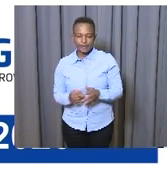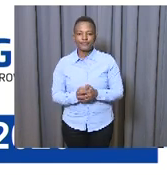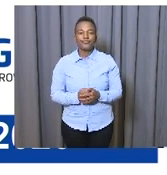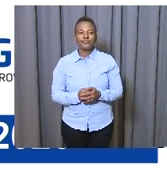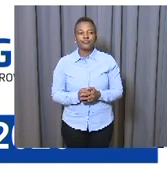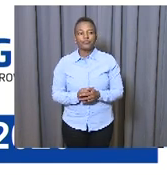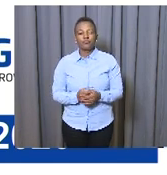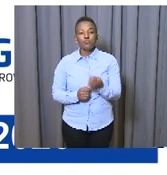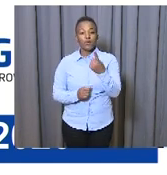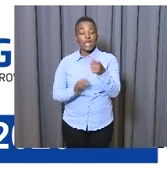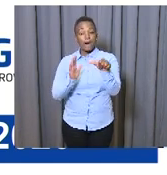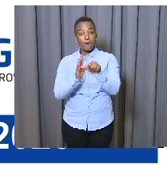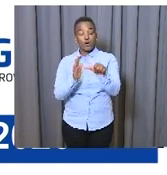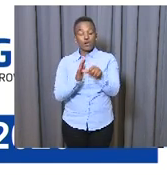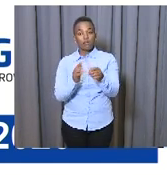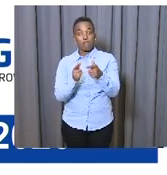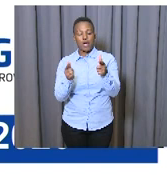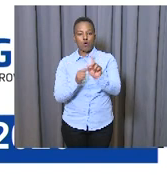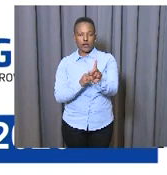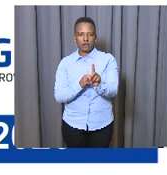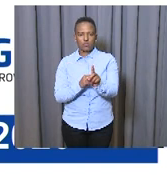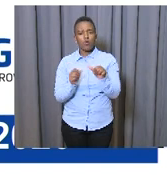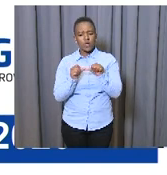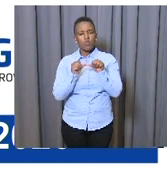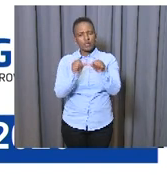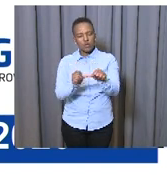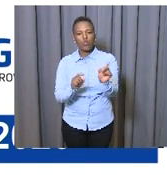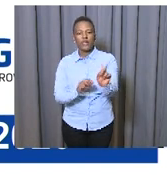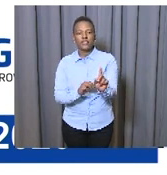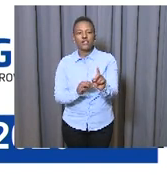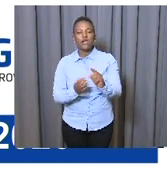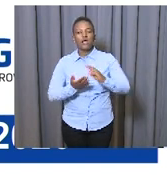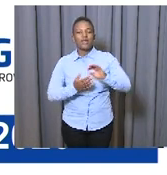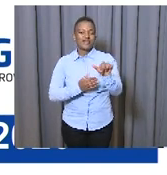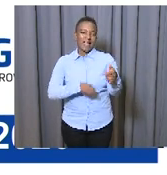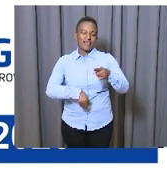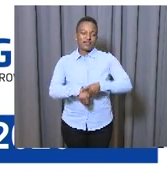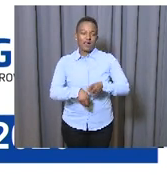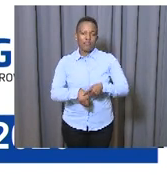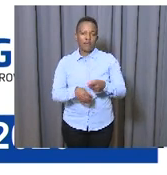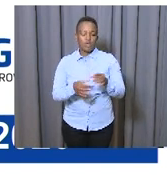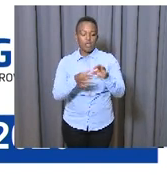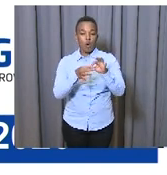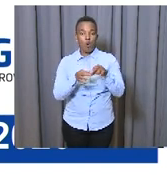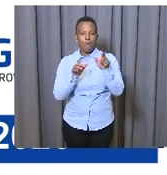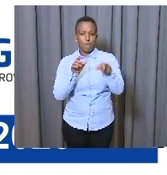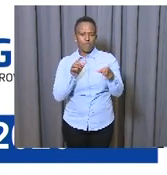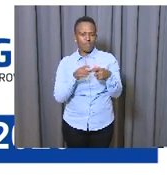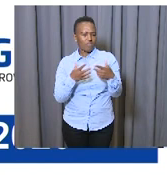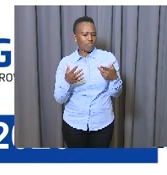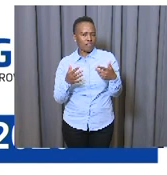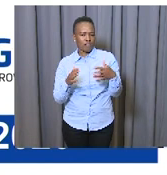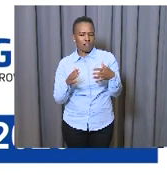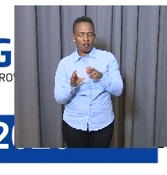And one important thing is that we continue to report. At other times, the number of the homeless decreases,